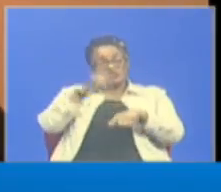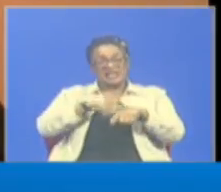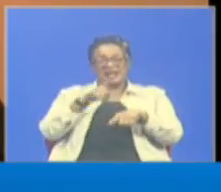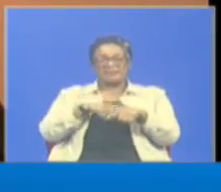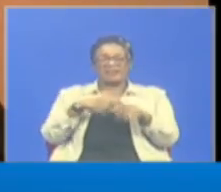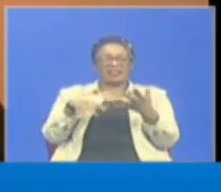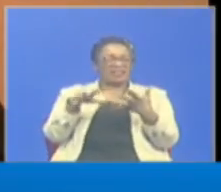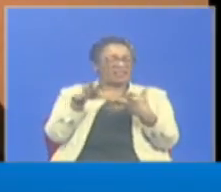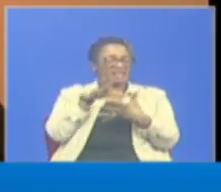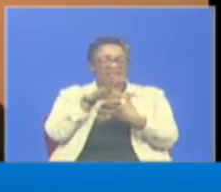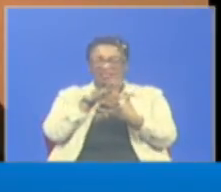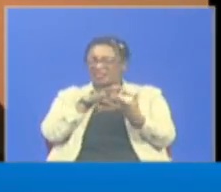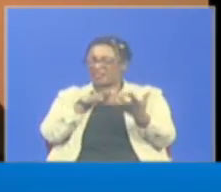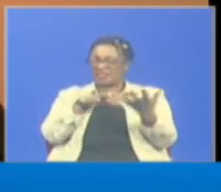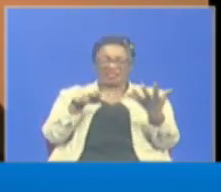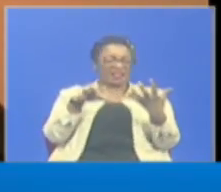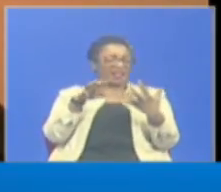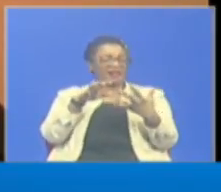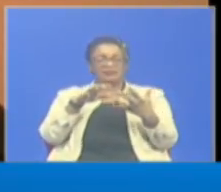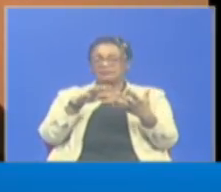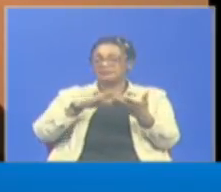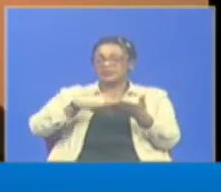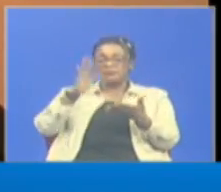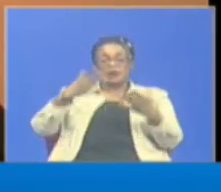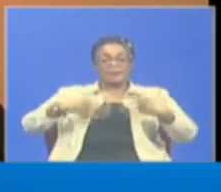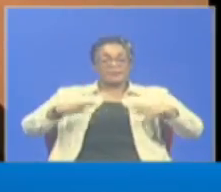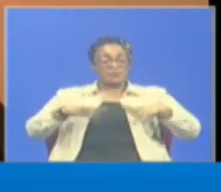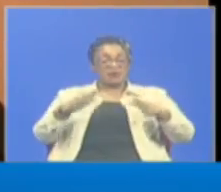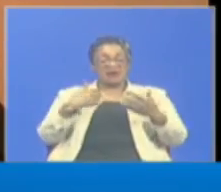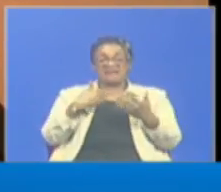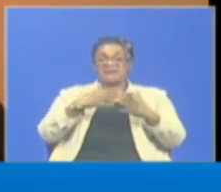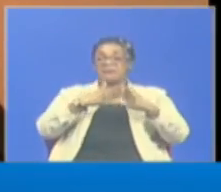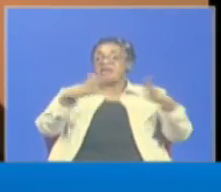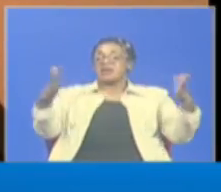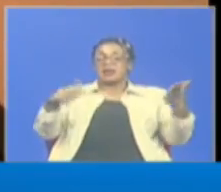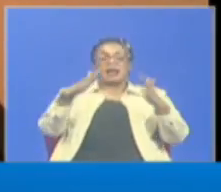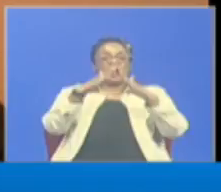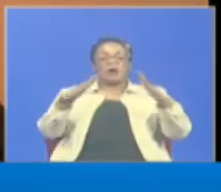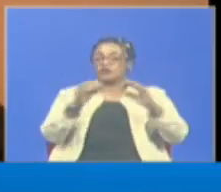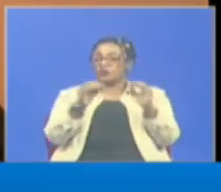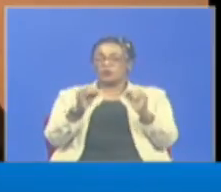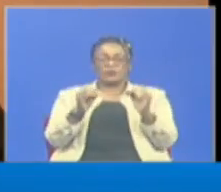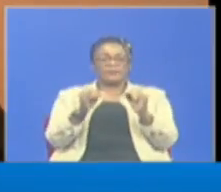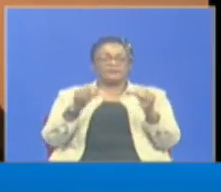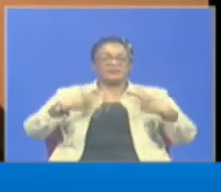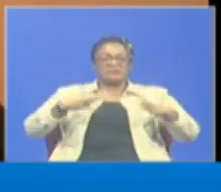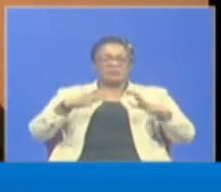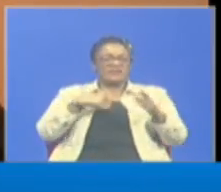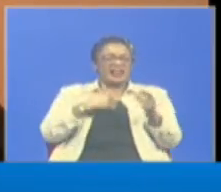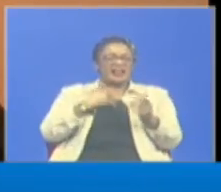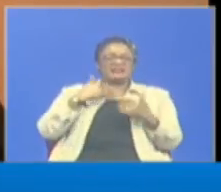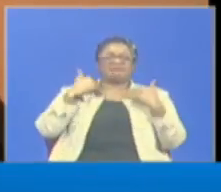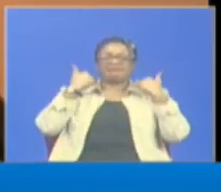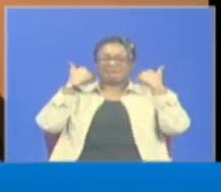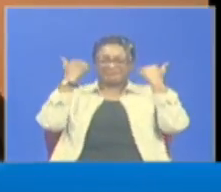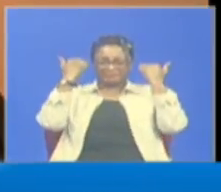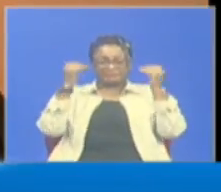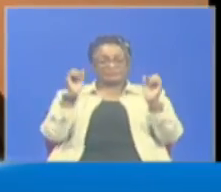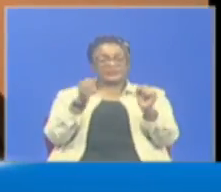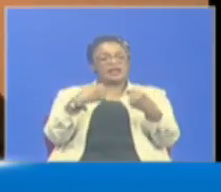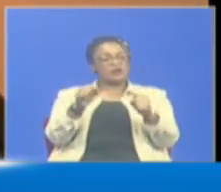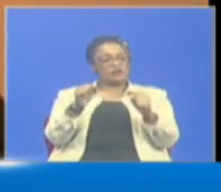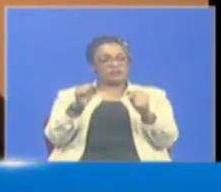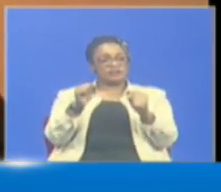and you cannot move around, not very many people have very spacious houses, everybody feels so constrained, like they are not able to really